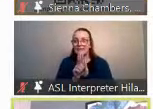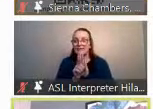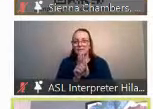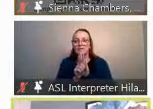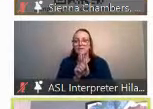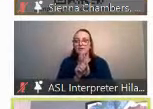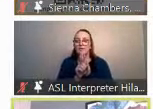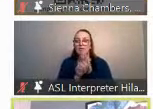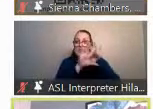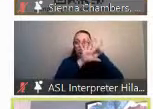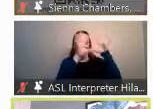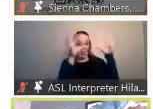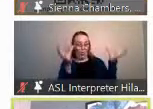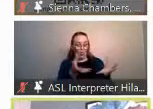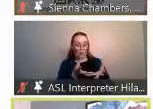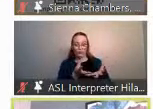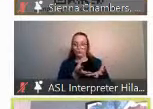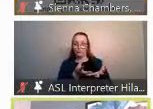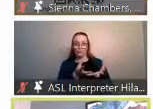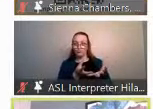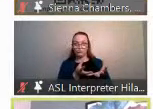do not